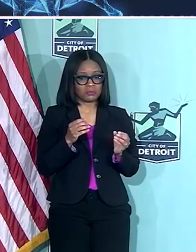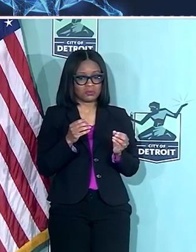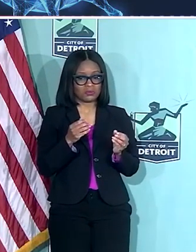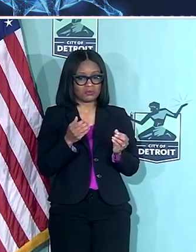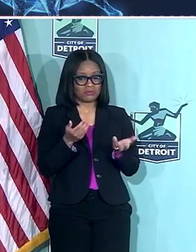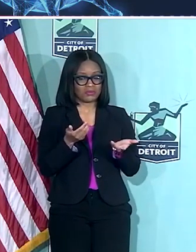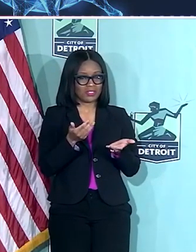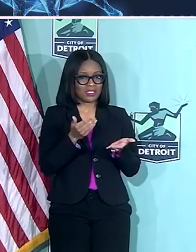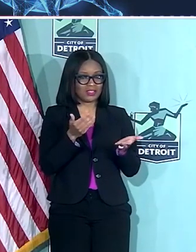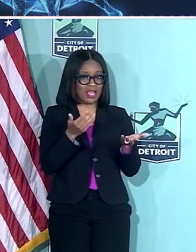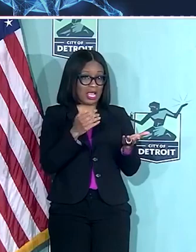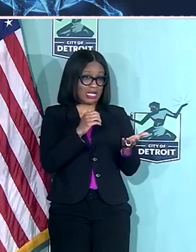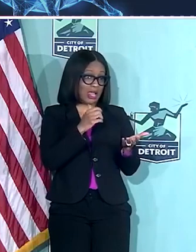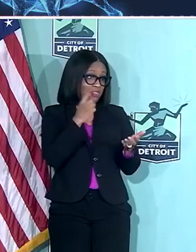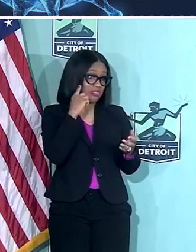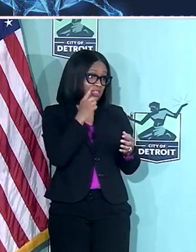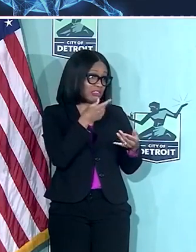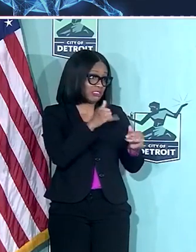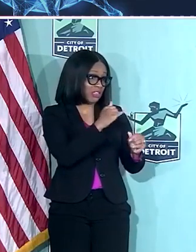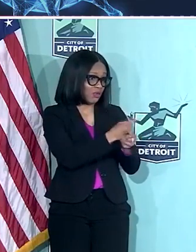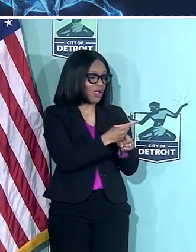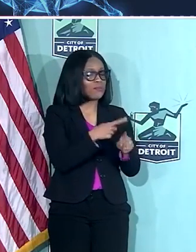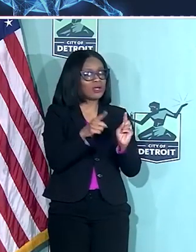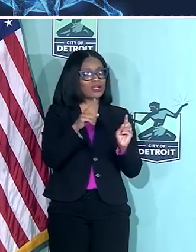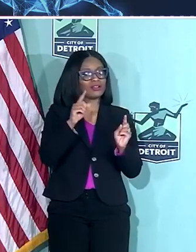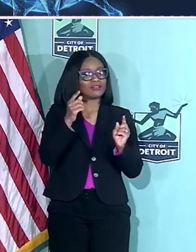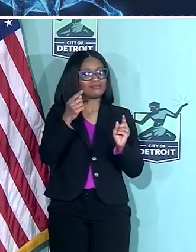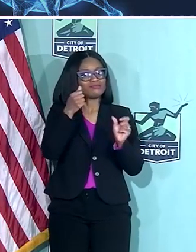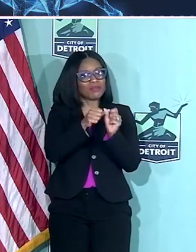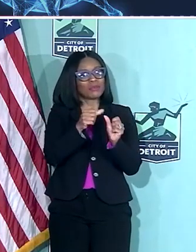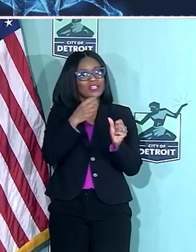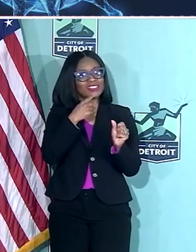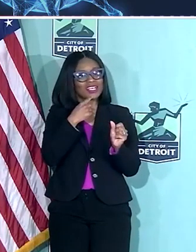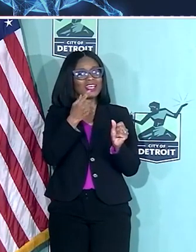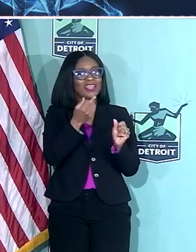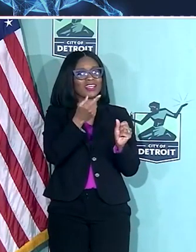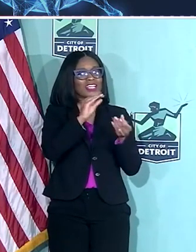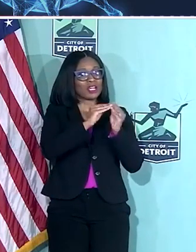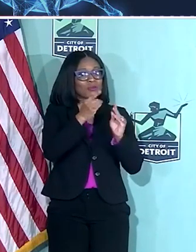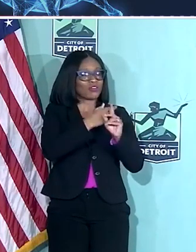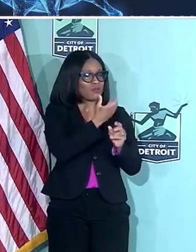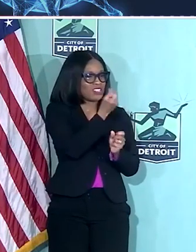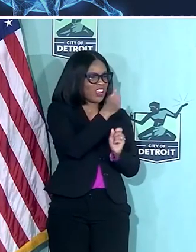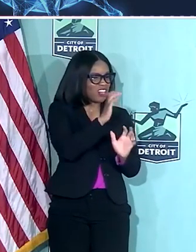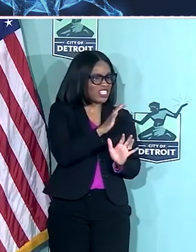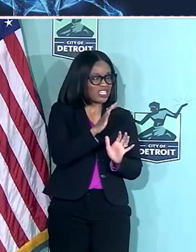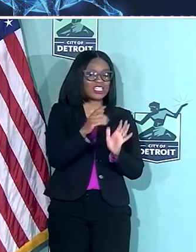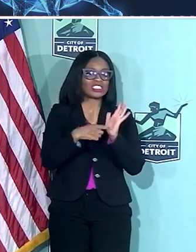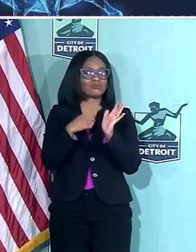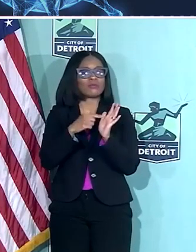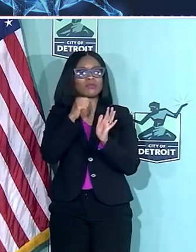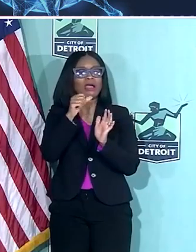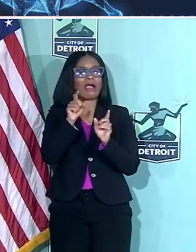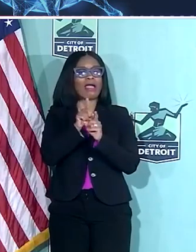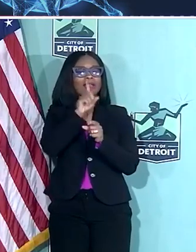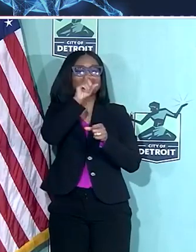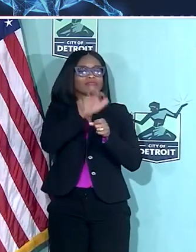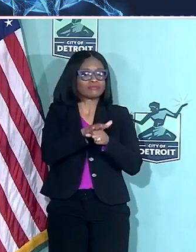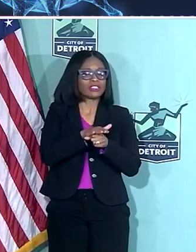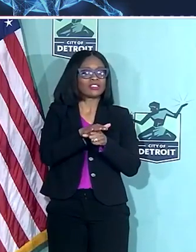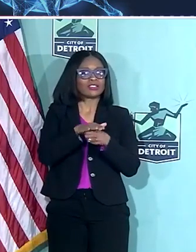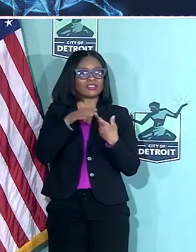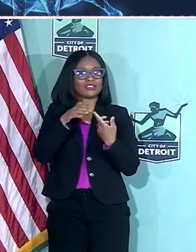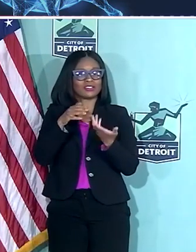is so fluid, which is why reporting on Saturday and Sunday sometimes is not as compelling as reporting on Monday.